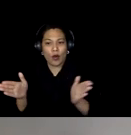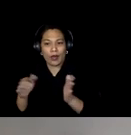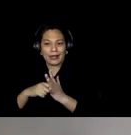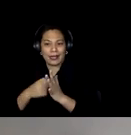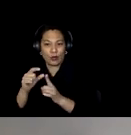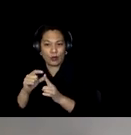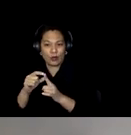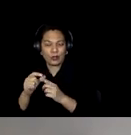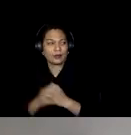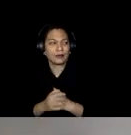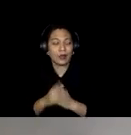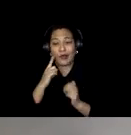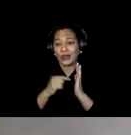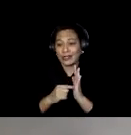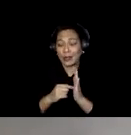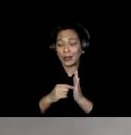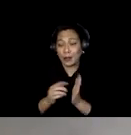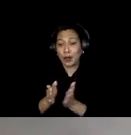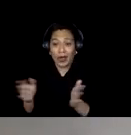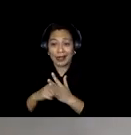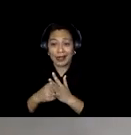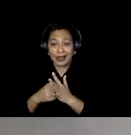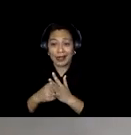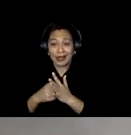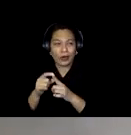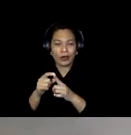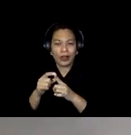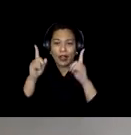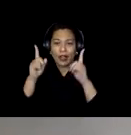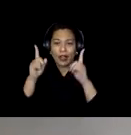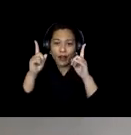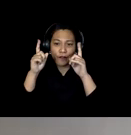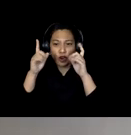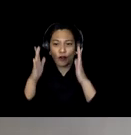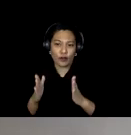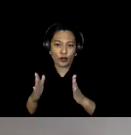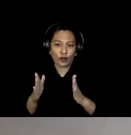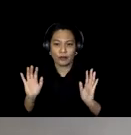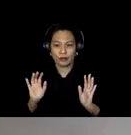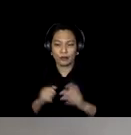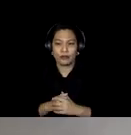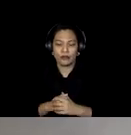a broad keyword, for example, might be simply photographer. So if you're a photographer,